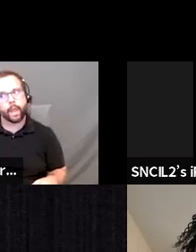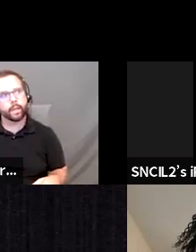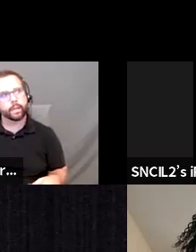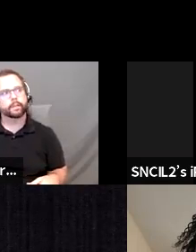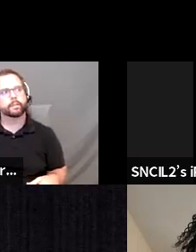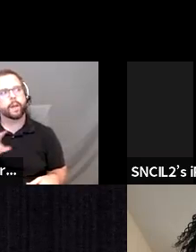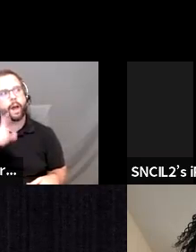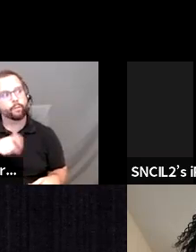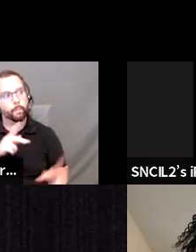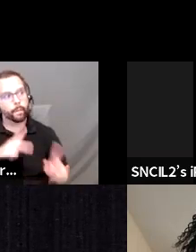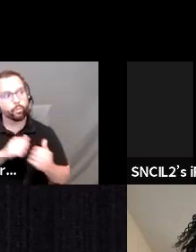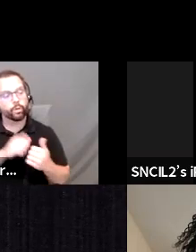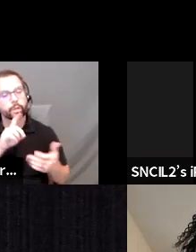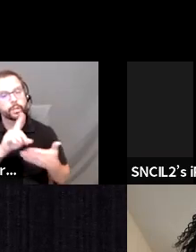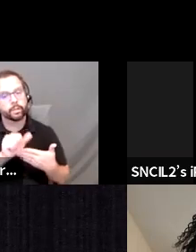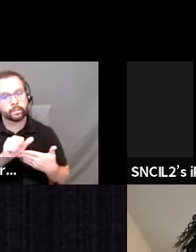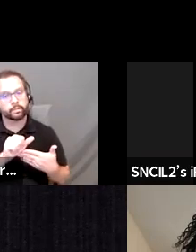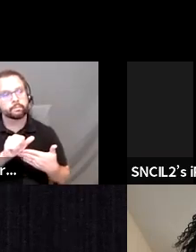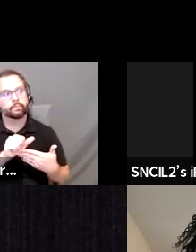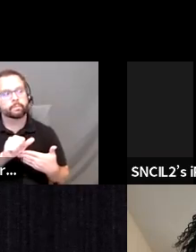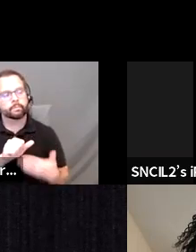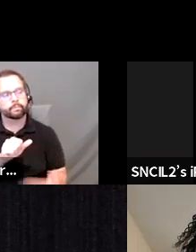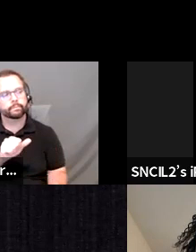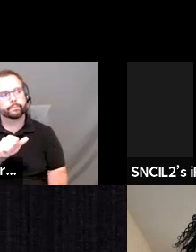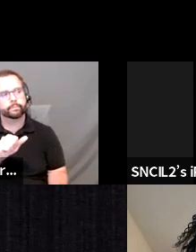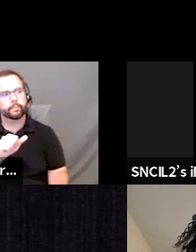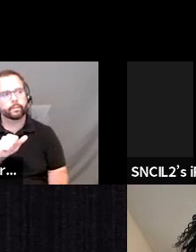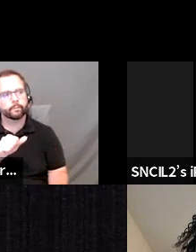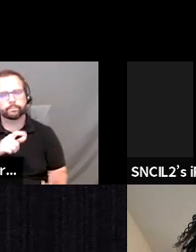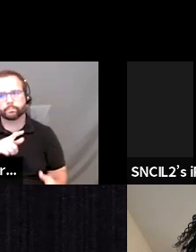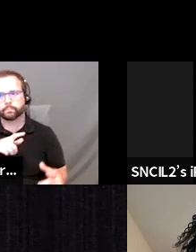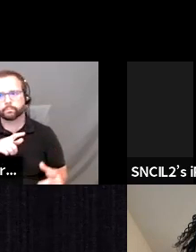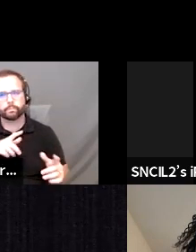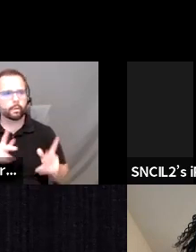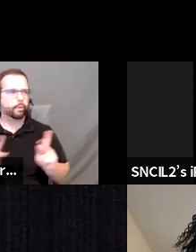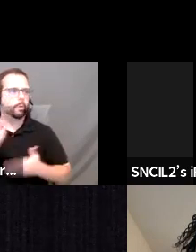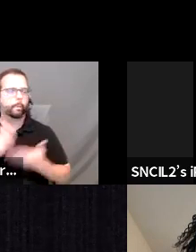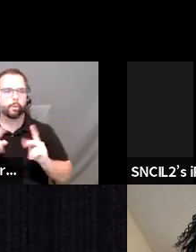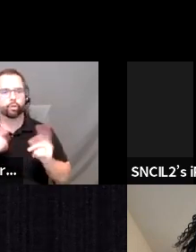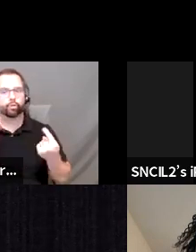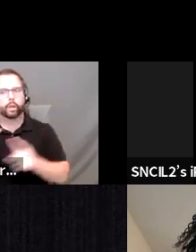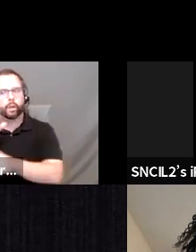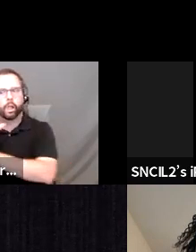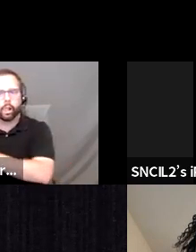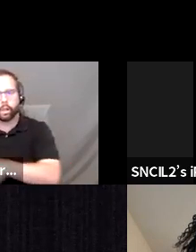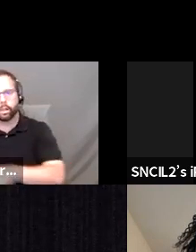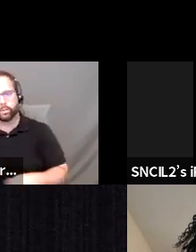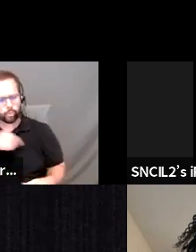enough were. I mean, we did careful screening processes and everything, and we were happy to help them. It was kind of fun, even being able